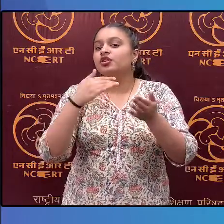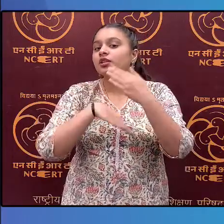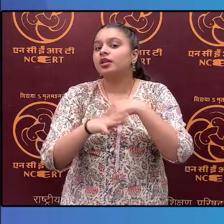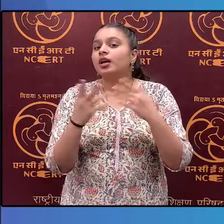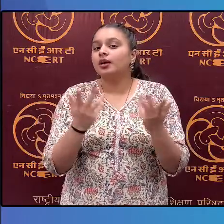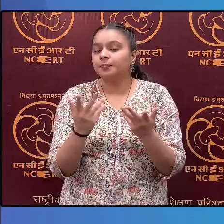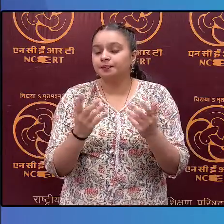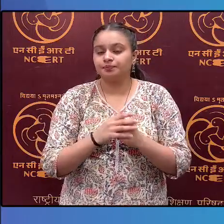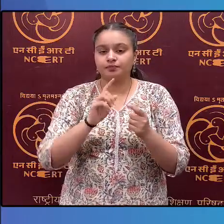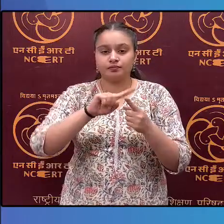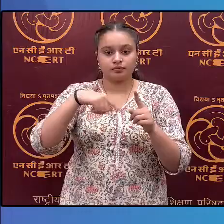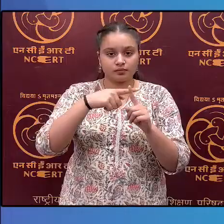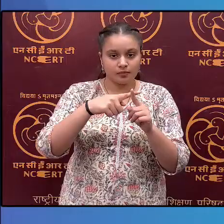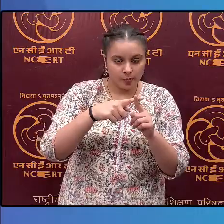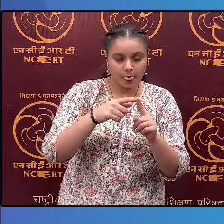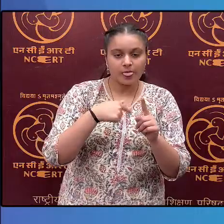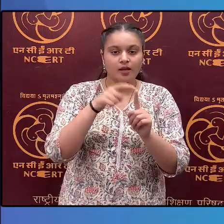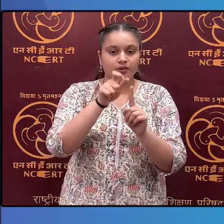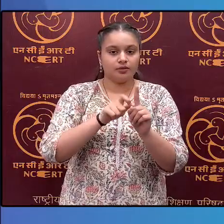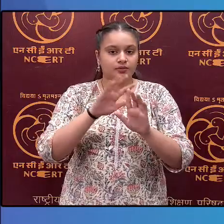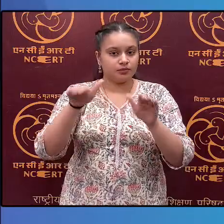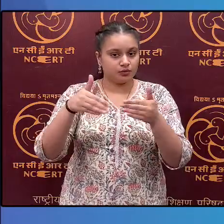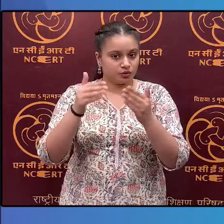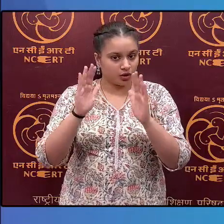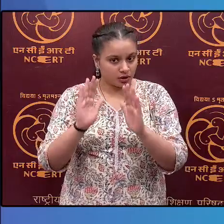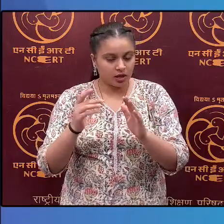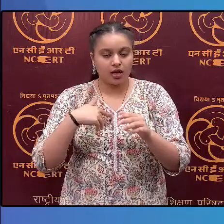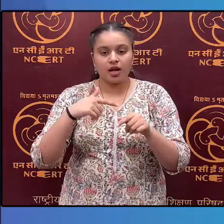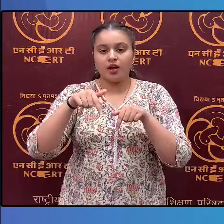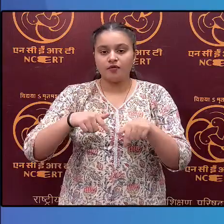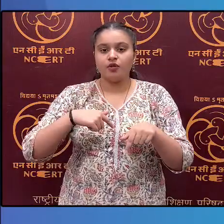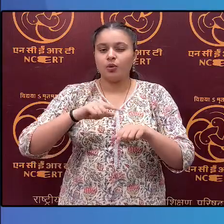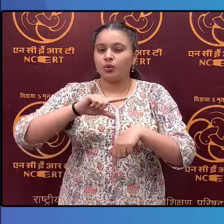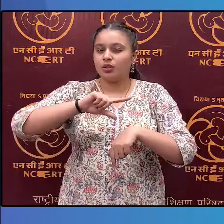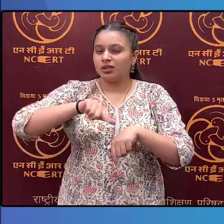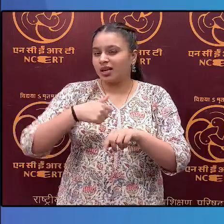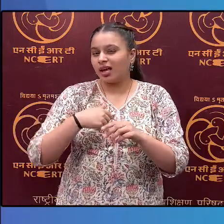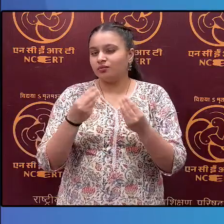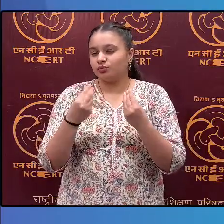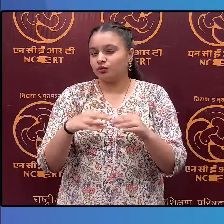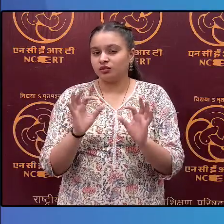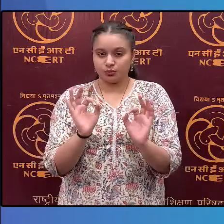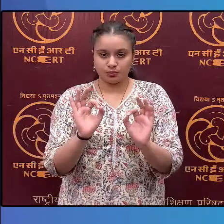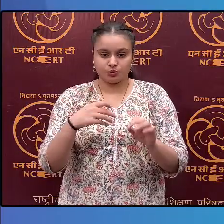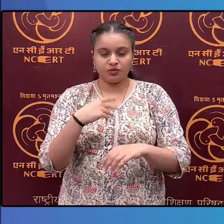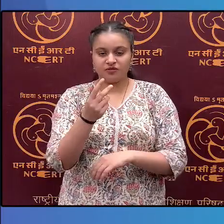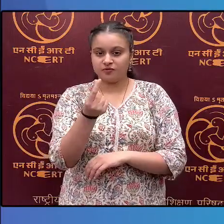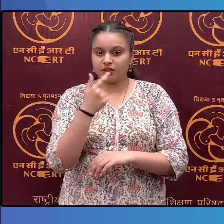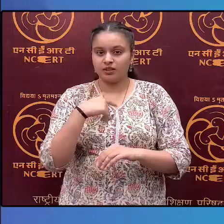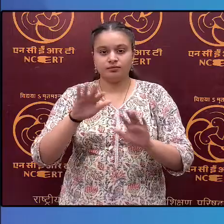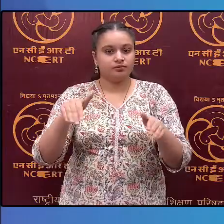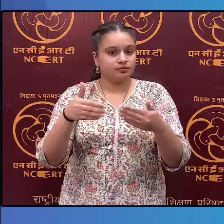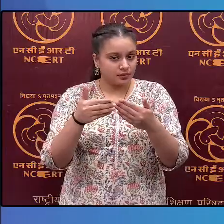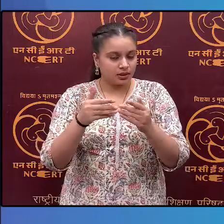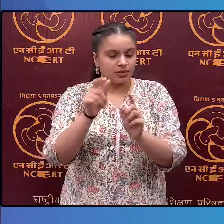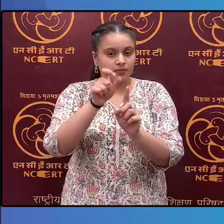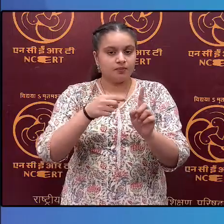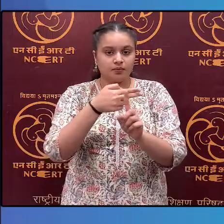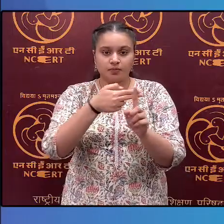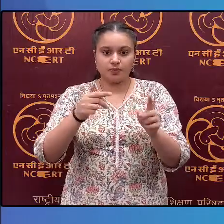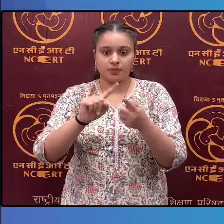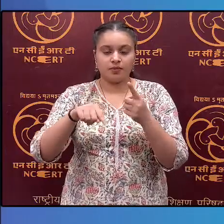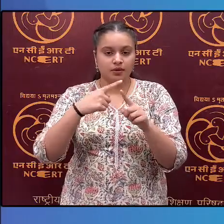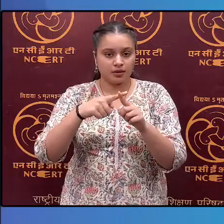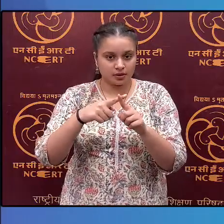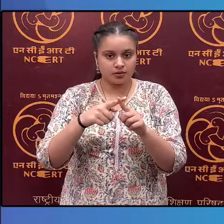our expert to throw more light on this particular topic. So without wasting much of our time, quickly meet her. You are Miss